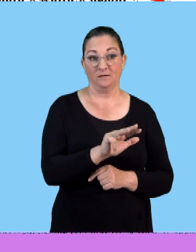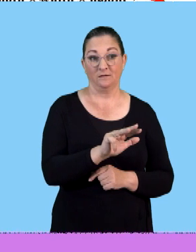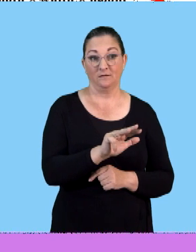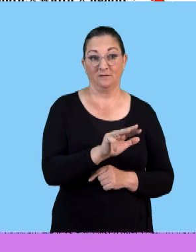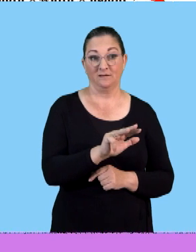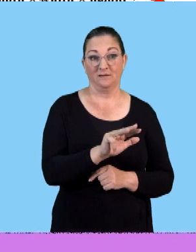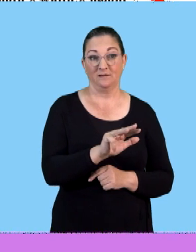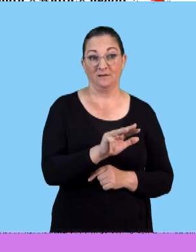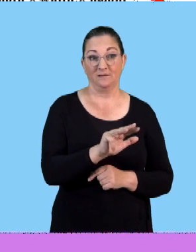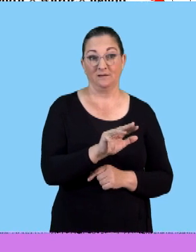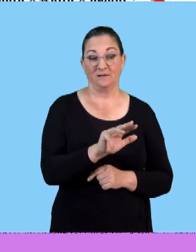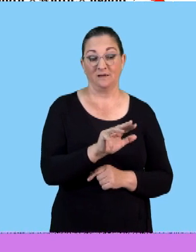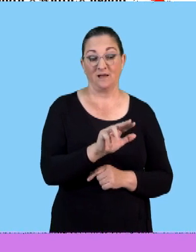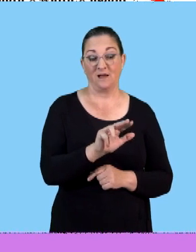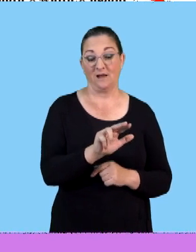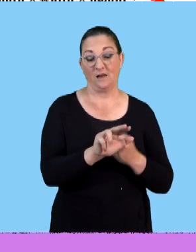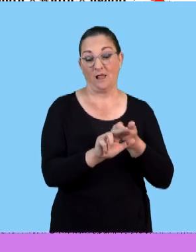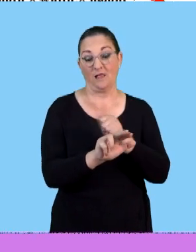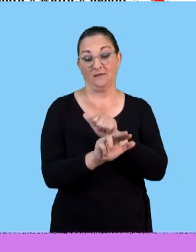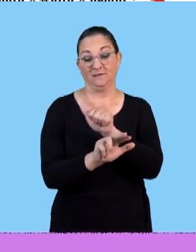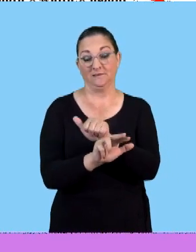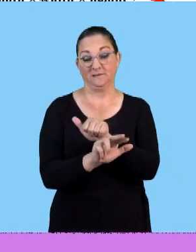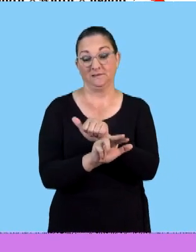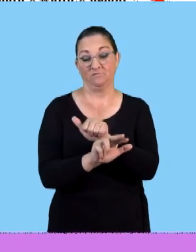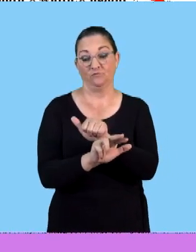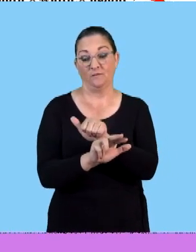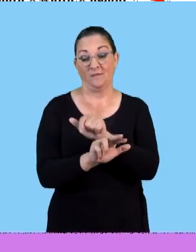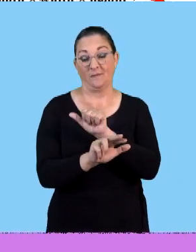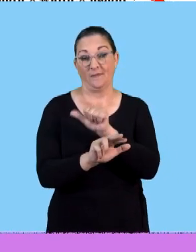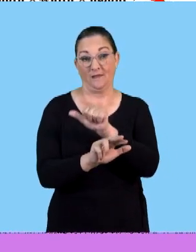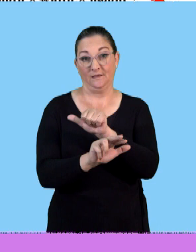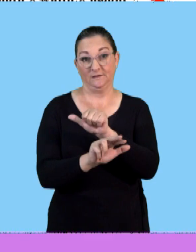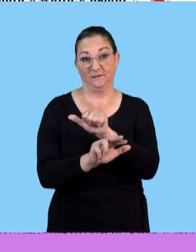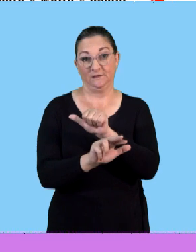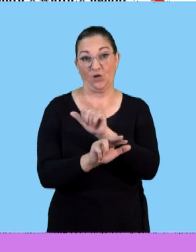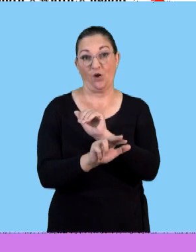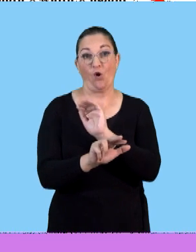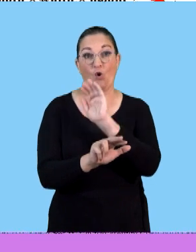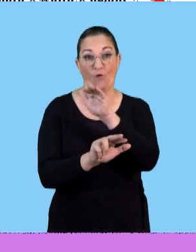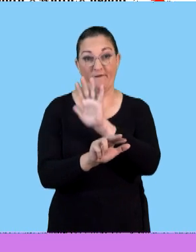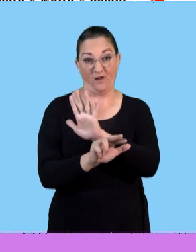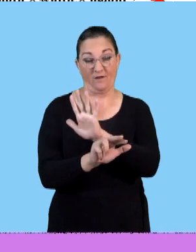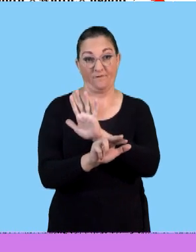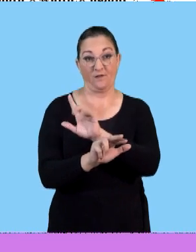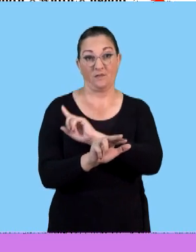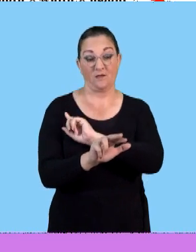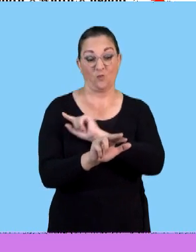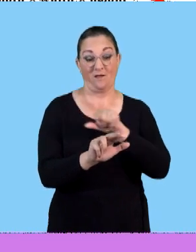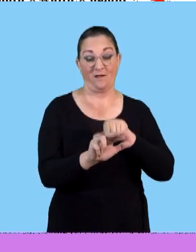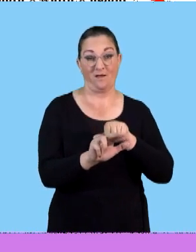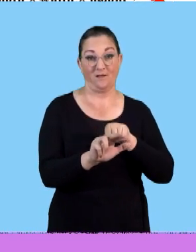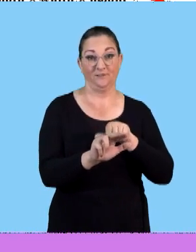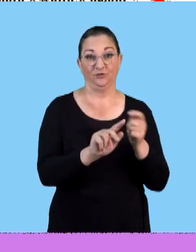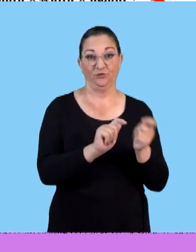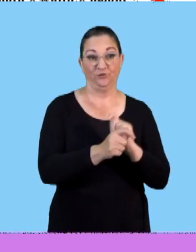0.29. So I look at this digit here, right? Meaning that this